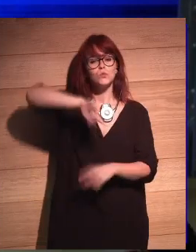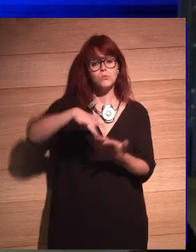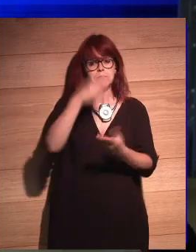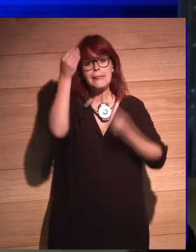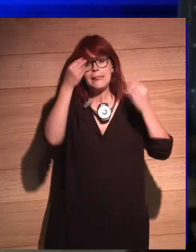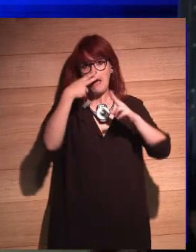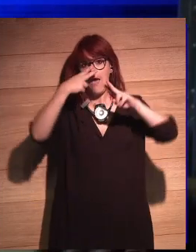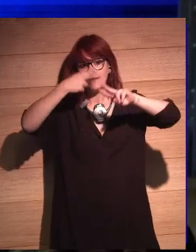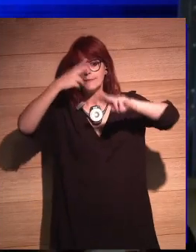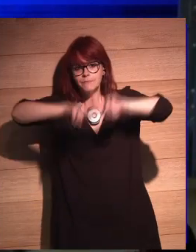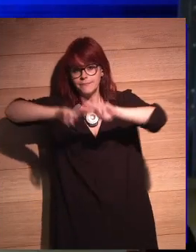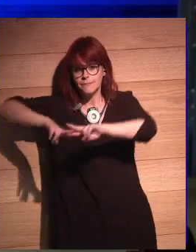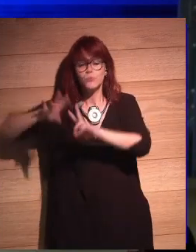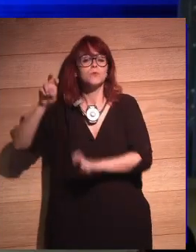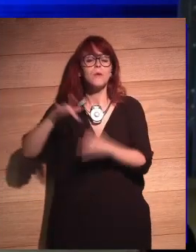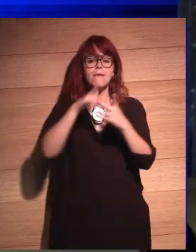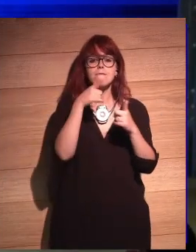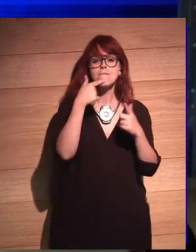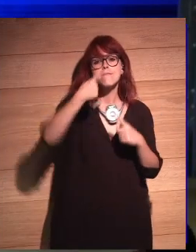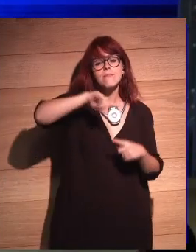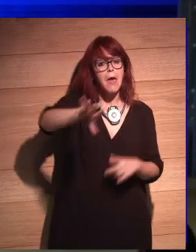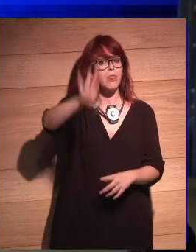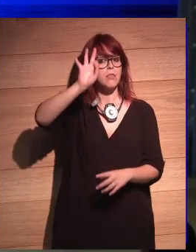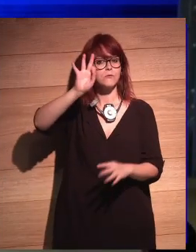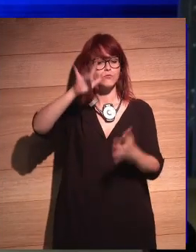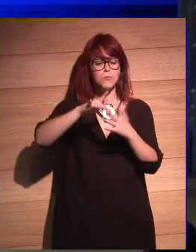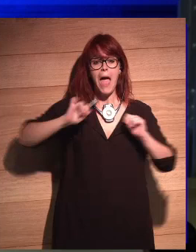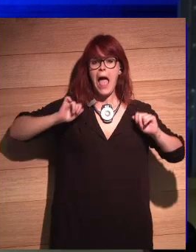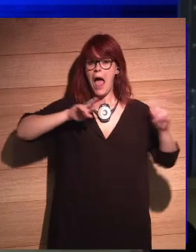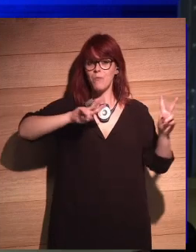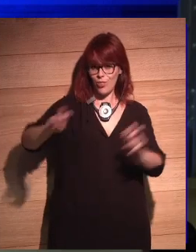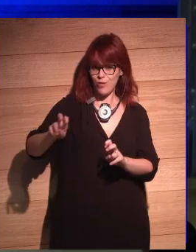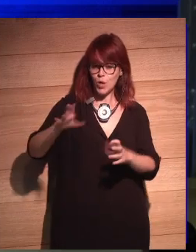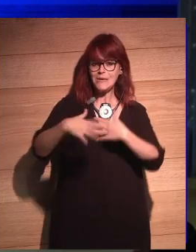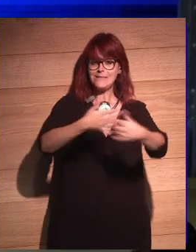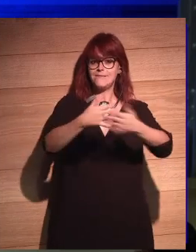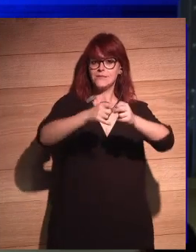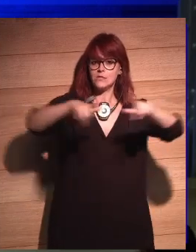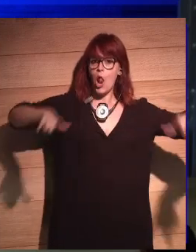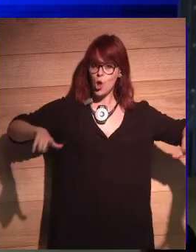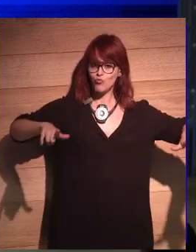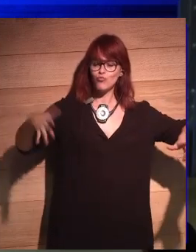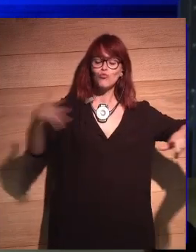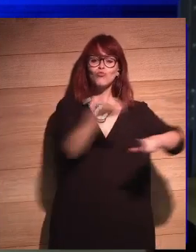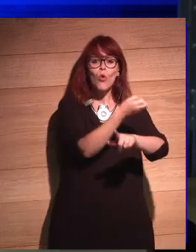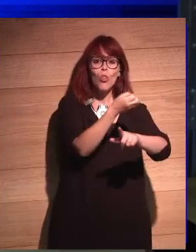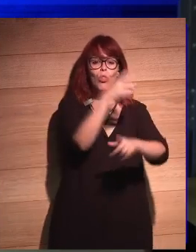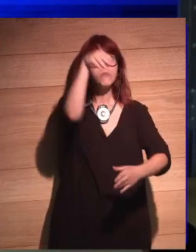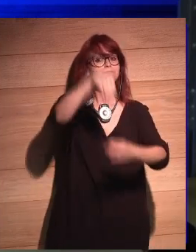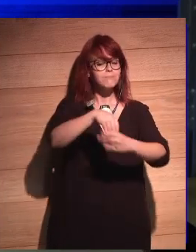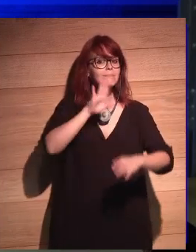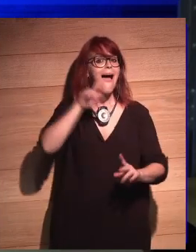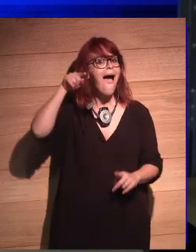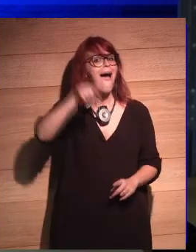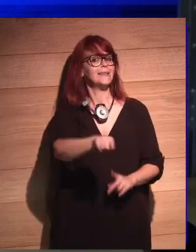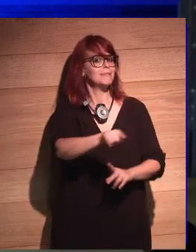And one of the decisions that we made very early on with the living room is that everything that happens in the living room stays in the living room.